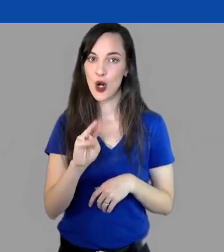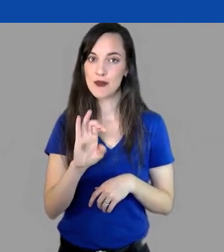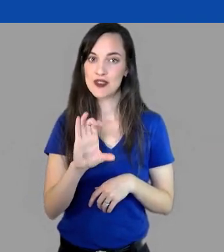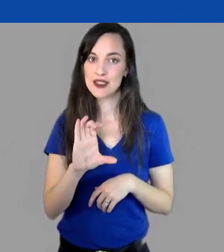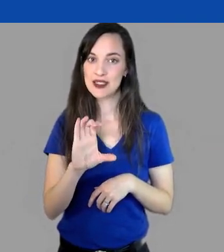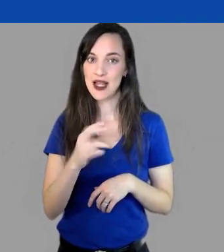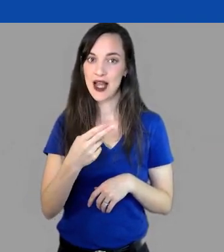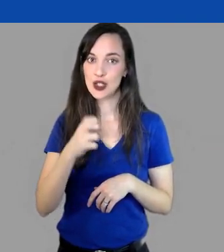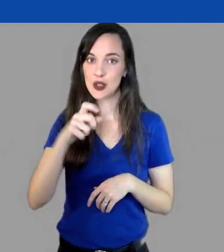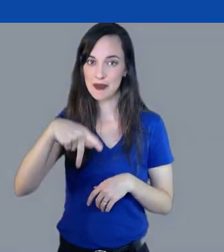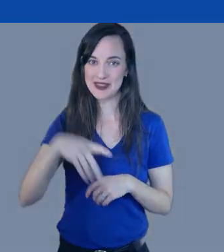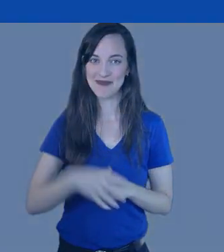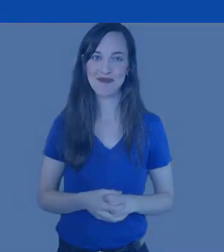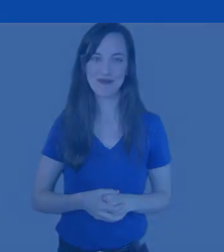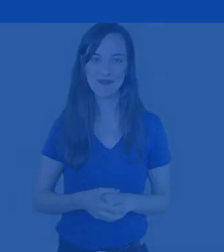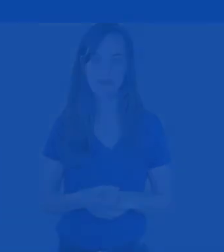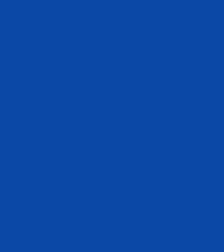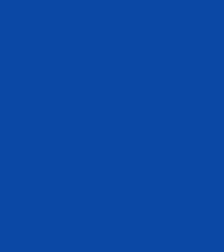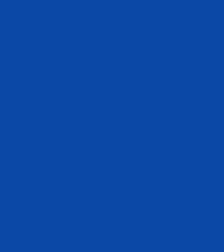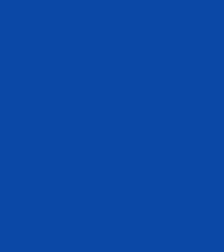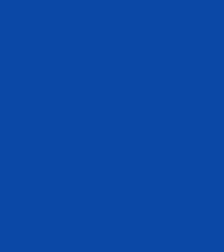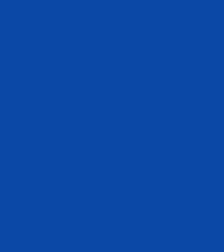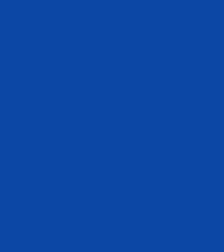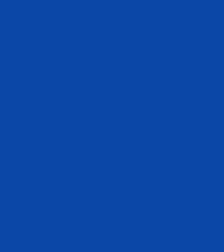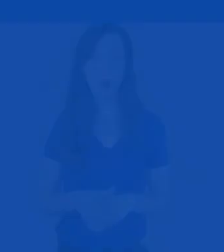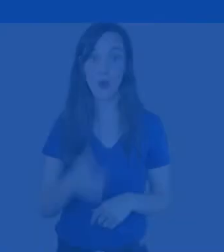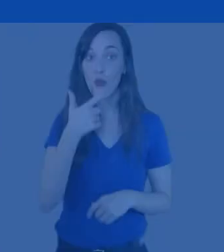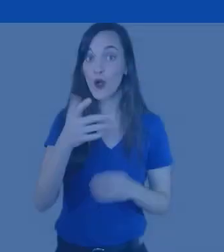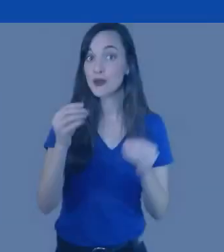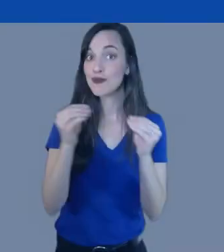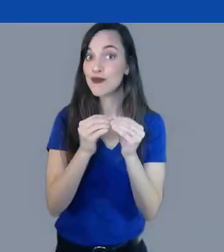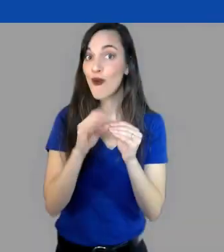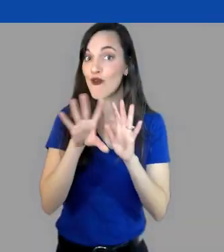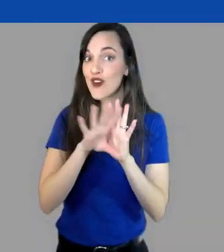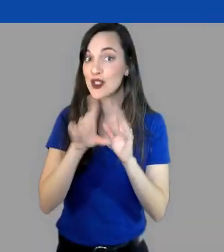at bit.ly slash RMTC HLP